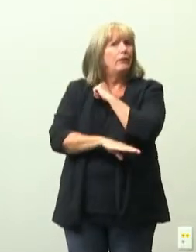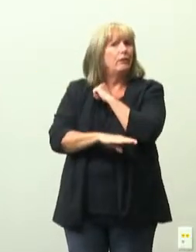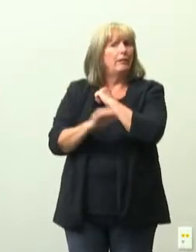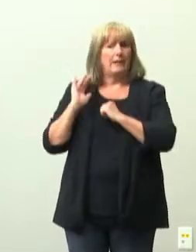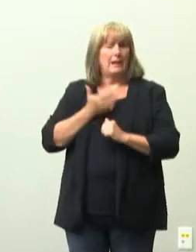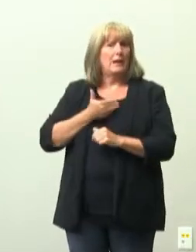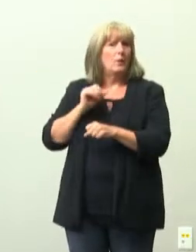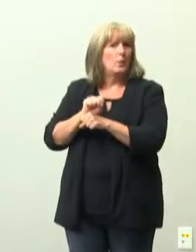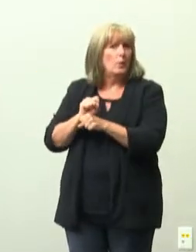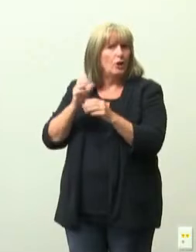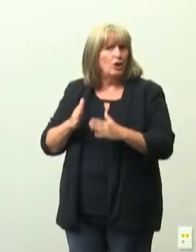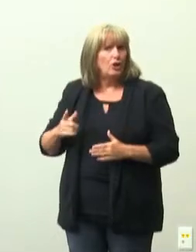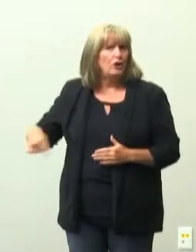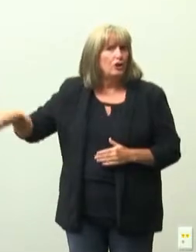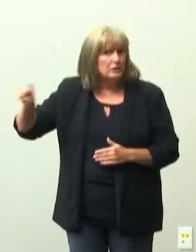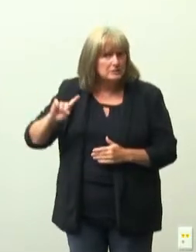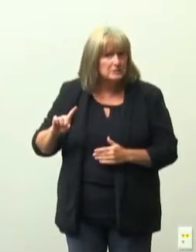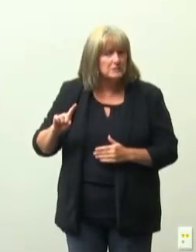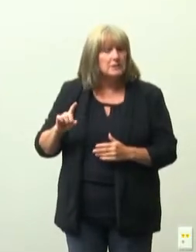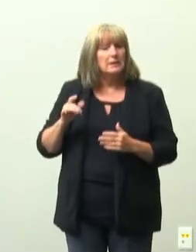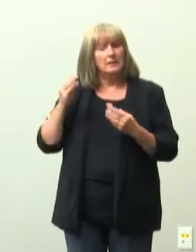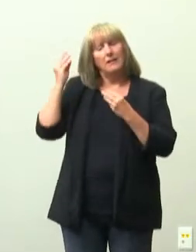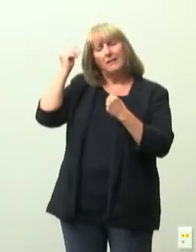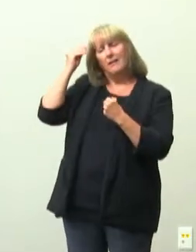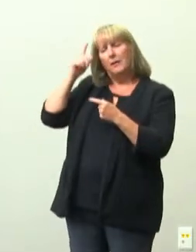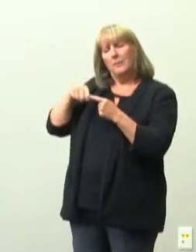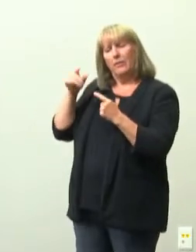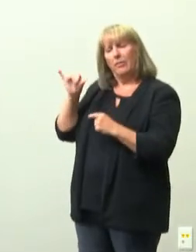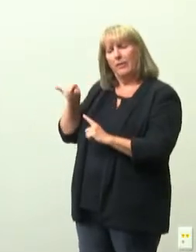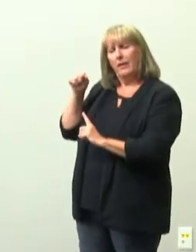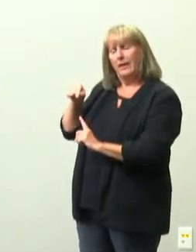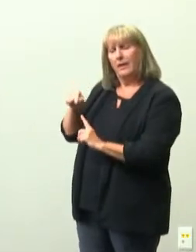winter. And I was kind of thinking about this, and